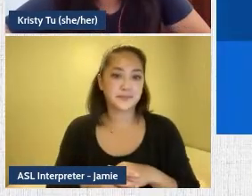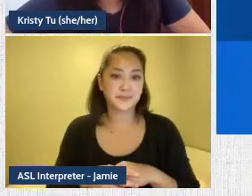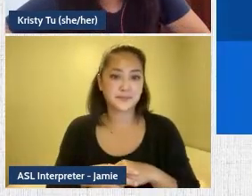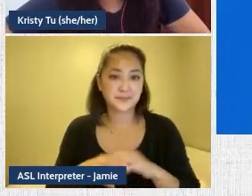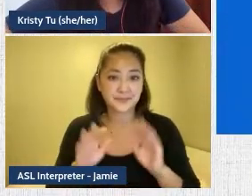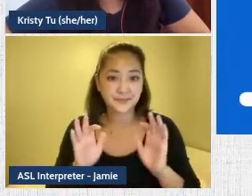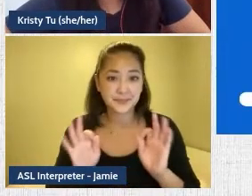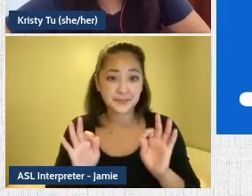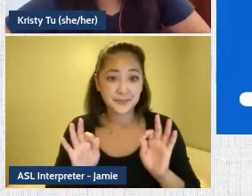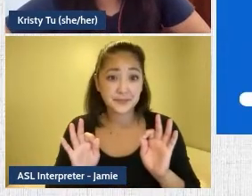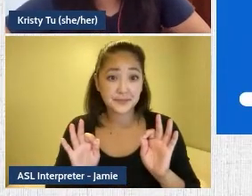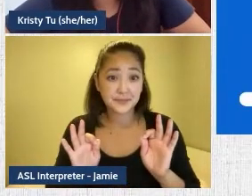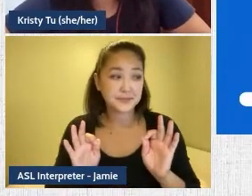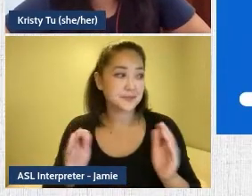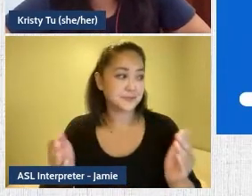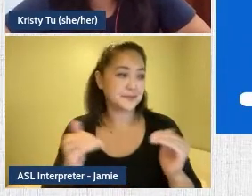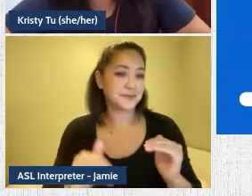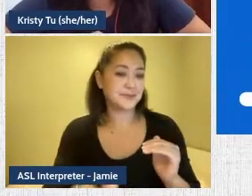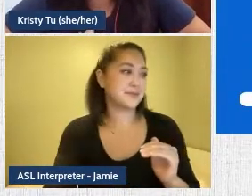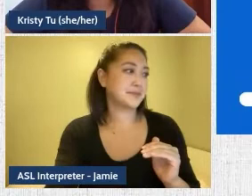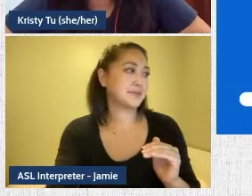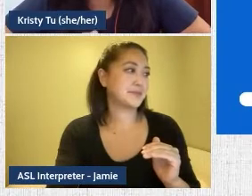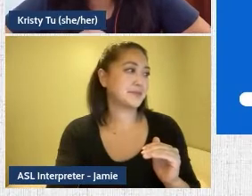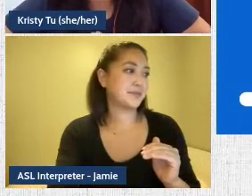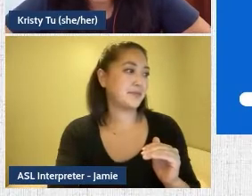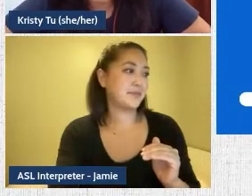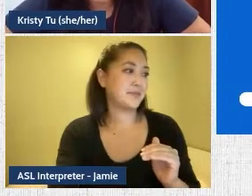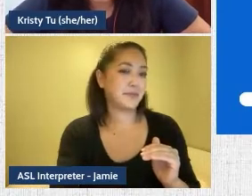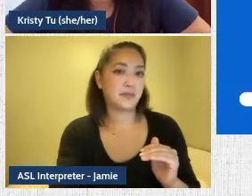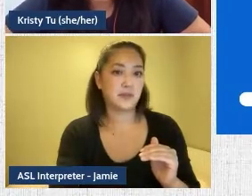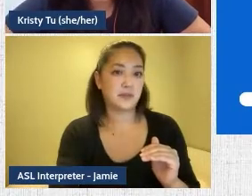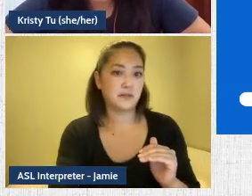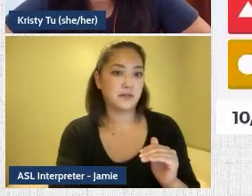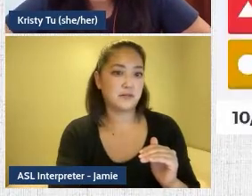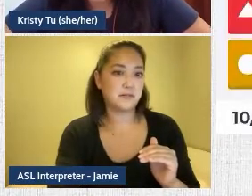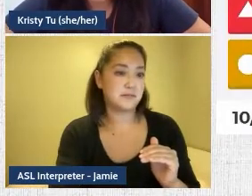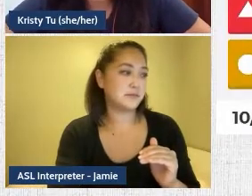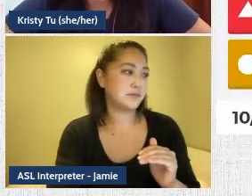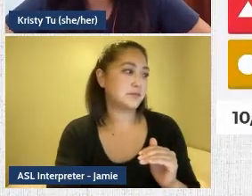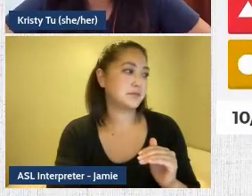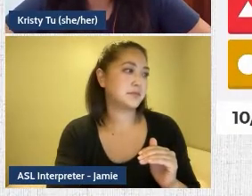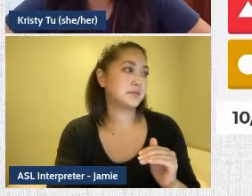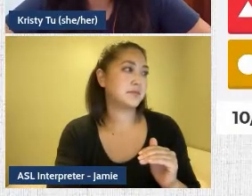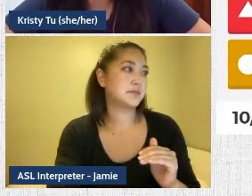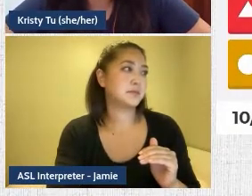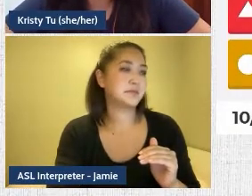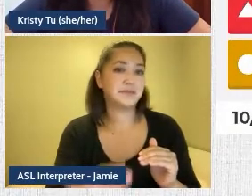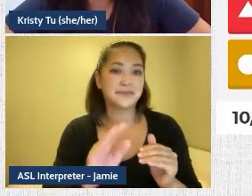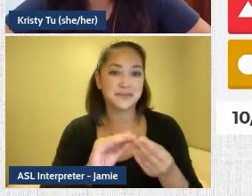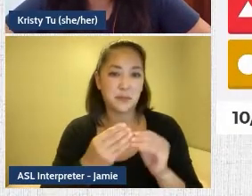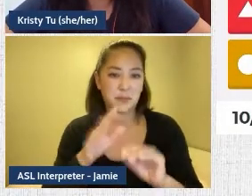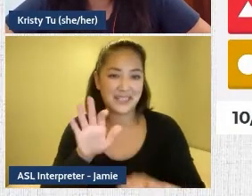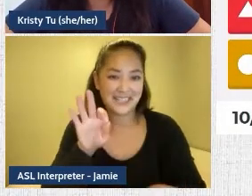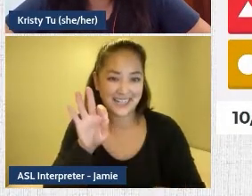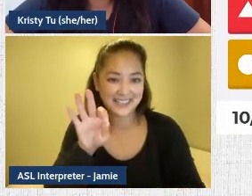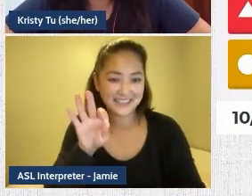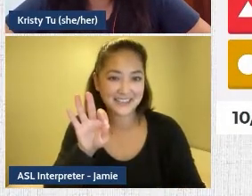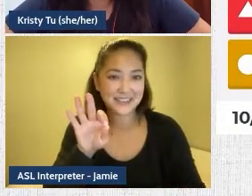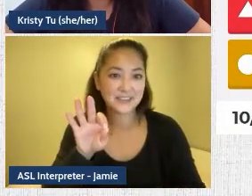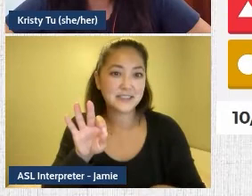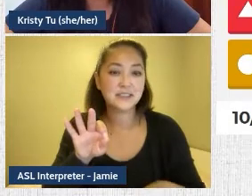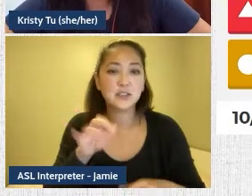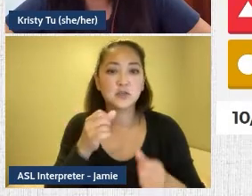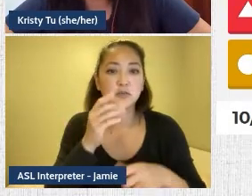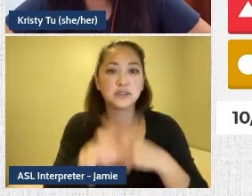it's like Mark Green knew that one too. Mm-hmm. All right. What year did the first female graduate